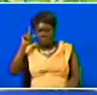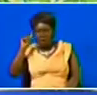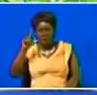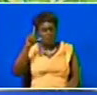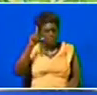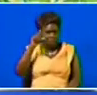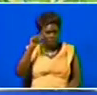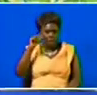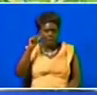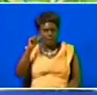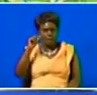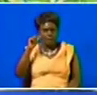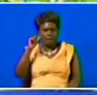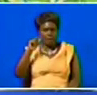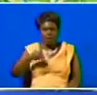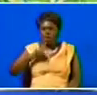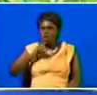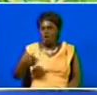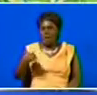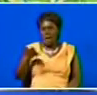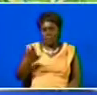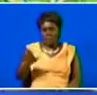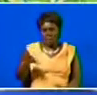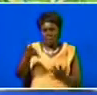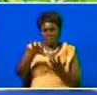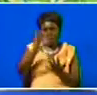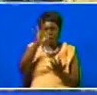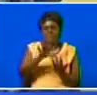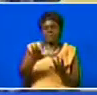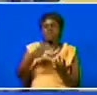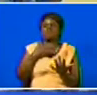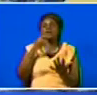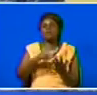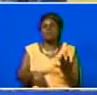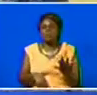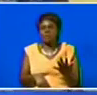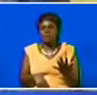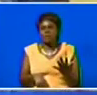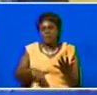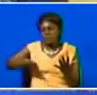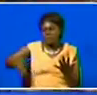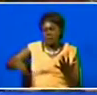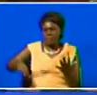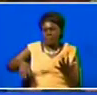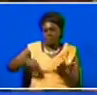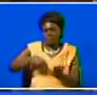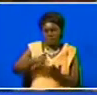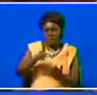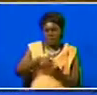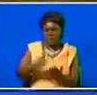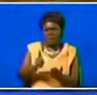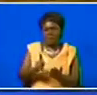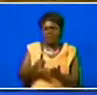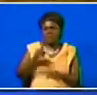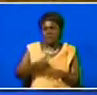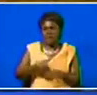picha. Yule mwenye hoda ndo anachagua ile picha ambayo yeye mwenyewe anataka. Delay in payments is a challenge the group has to face every time